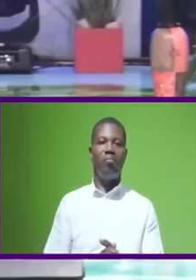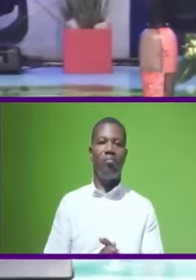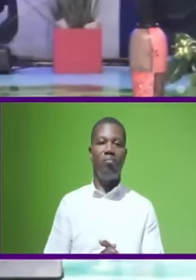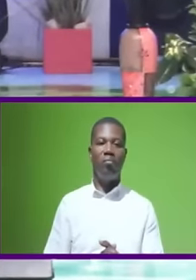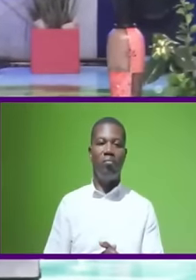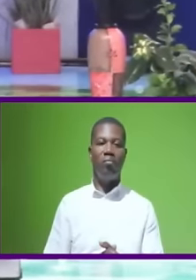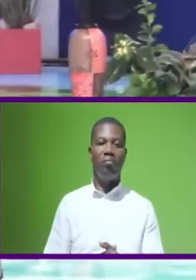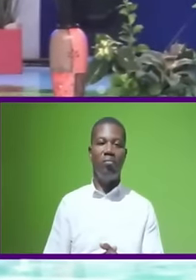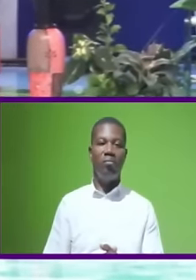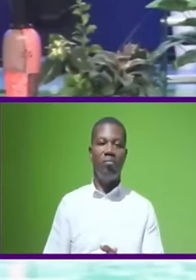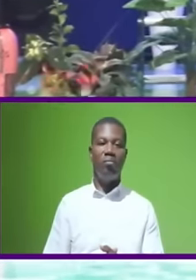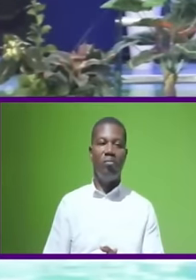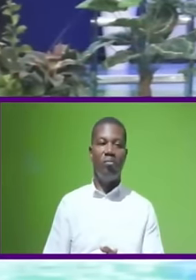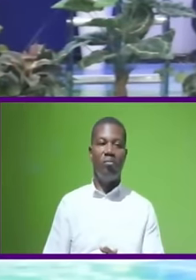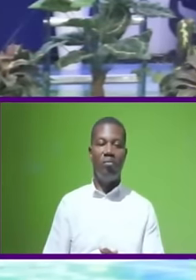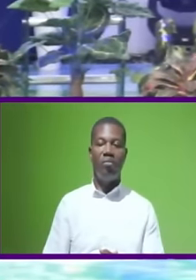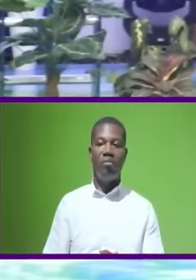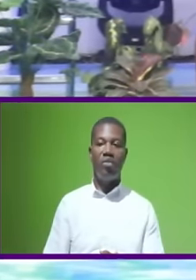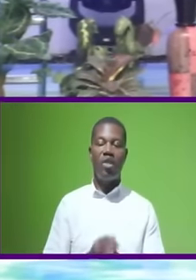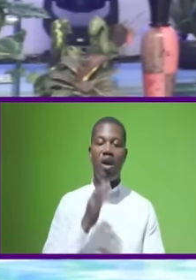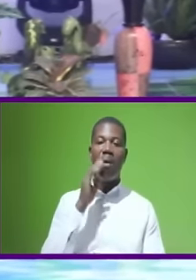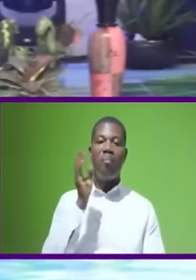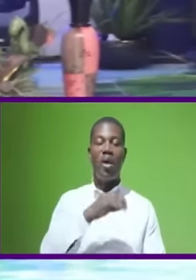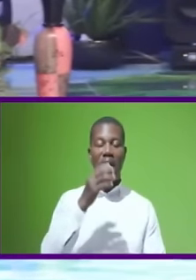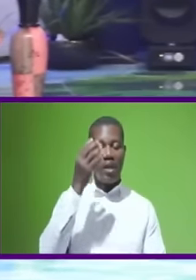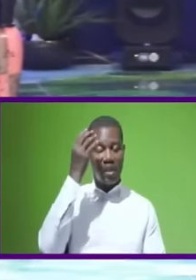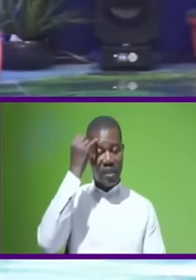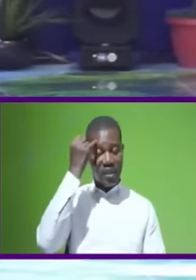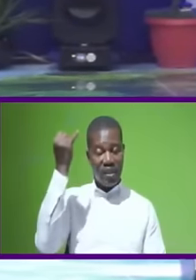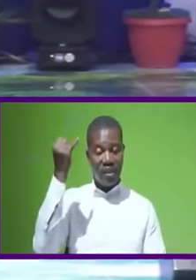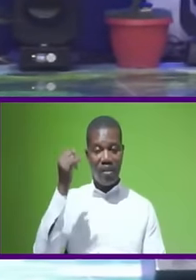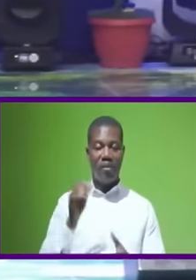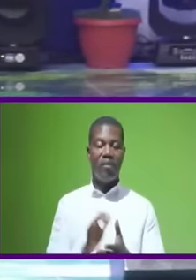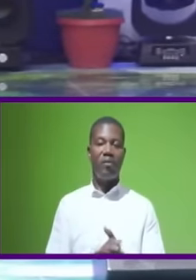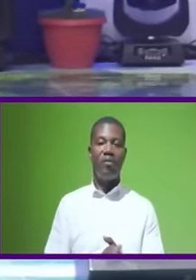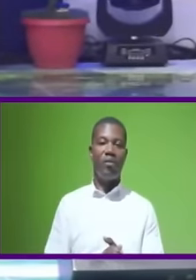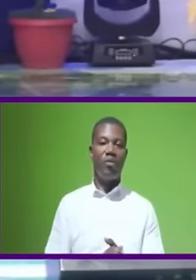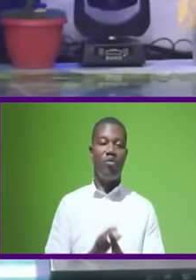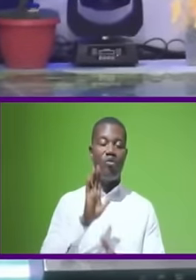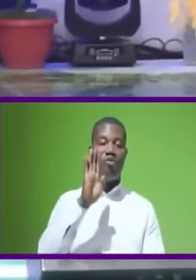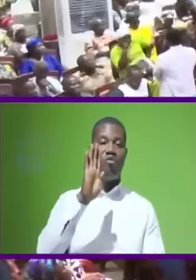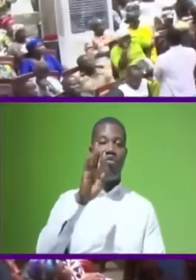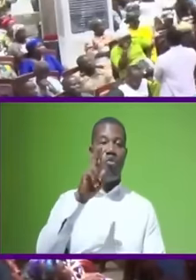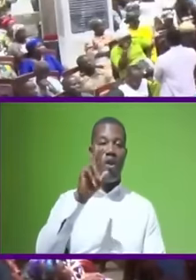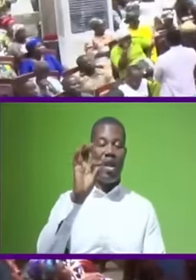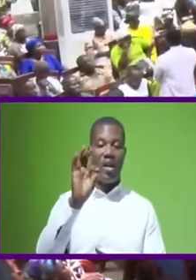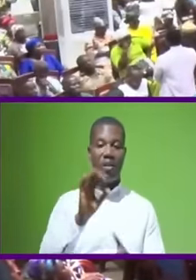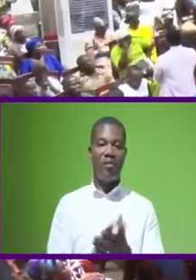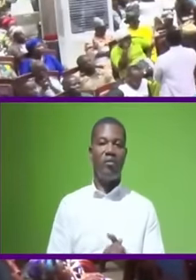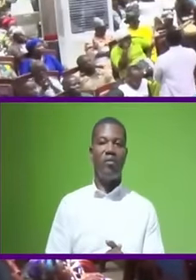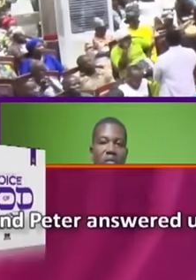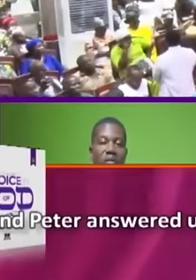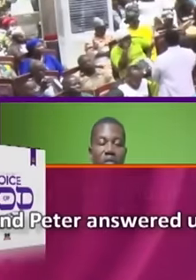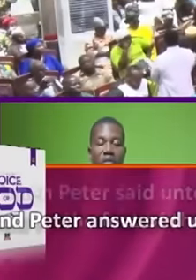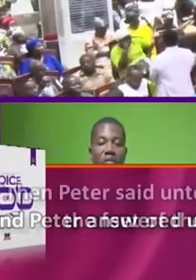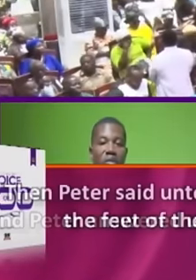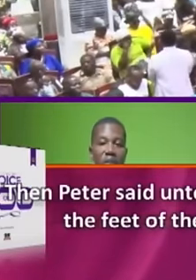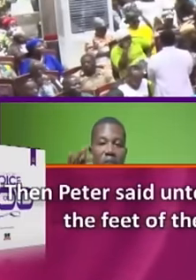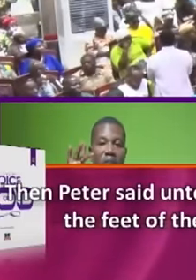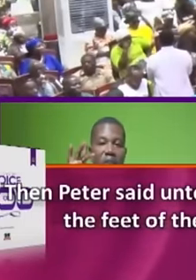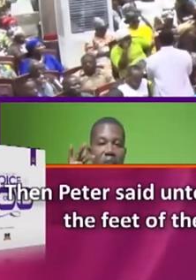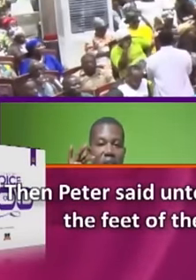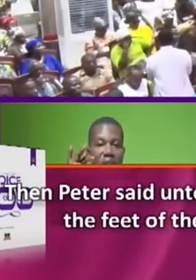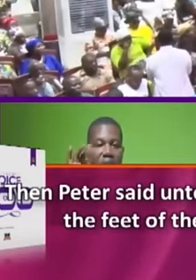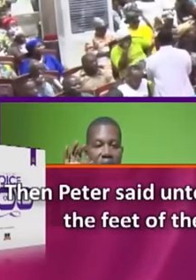know? Yes. Big mind. Yes. Verse 9.